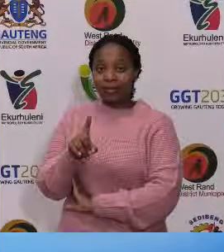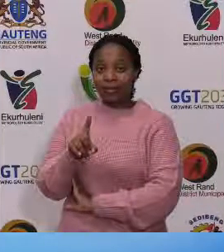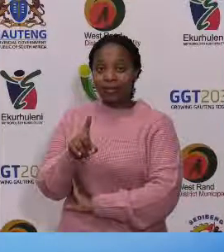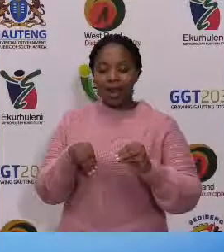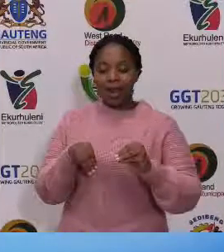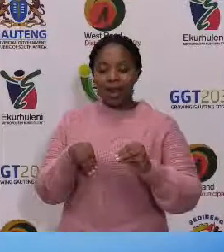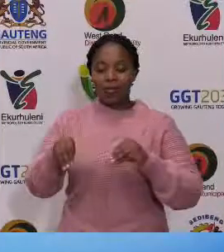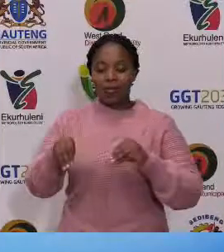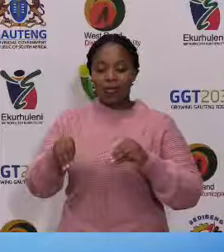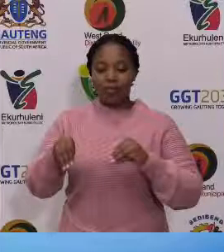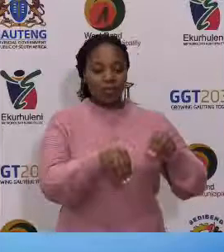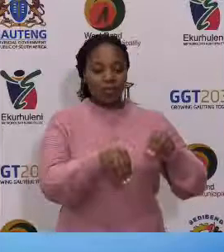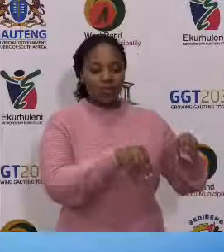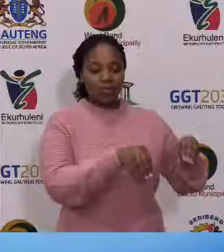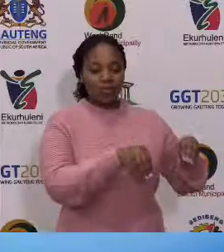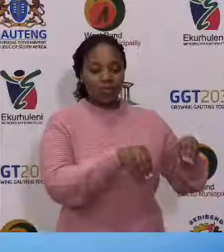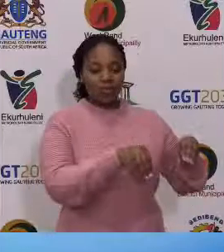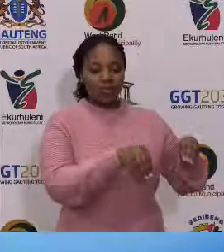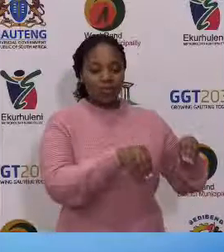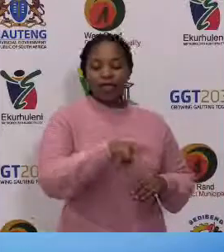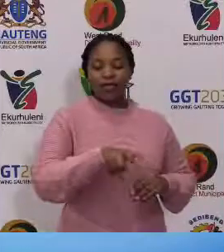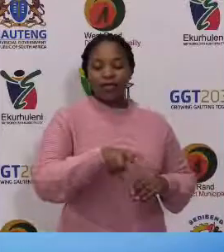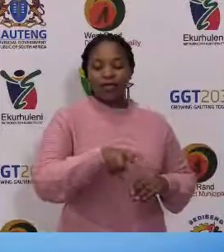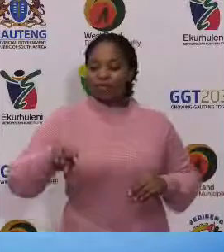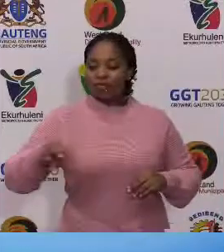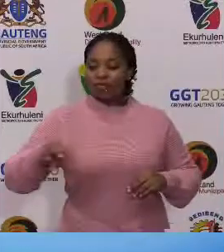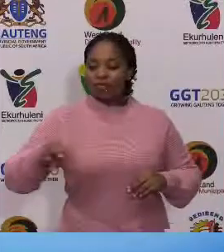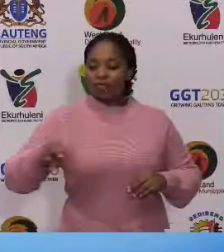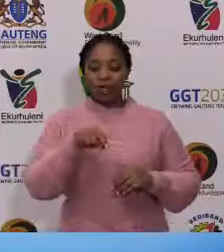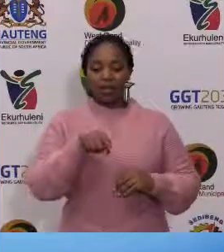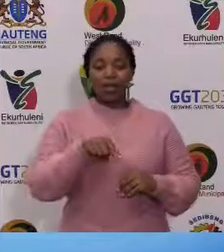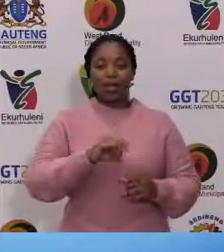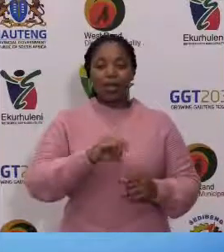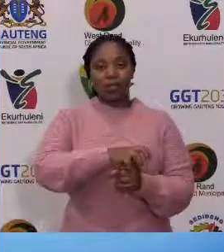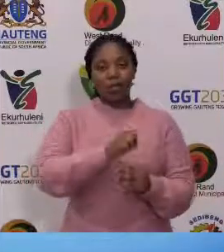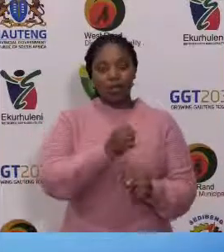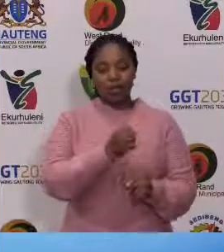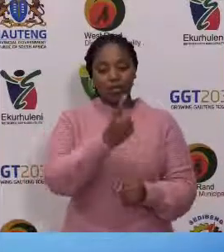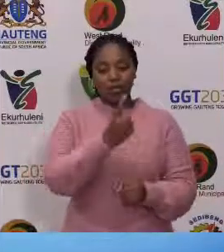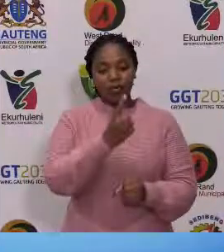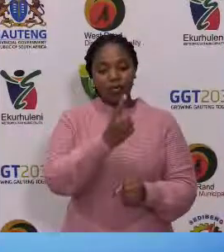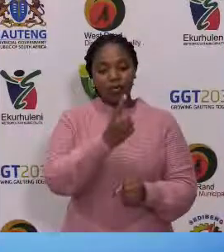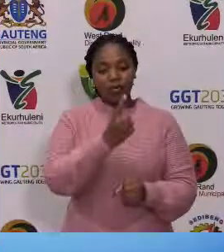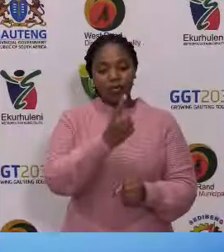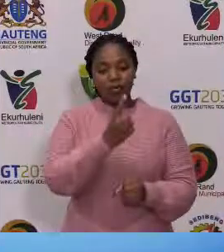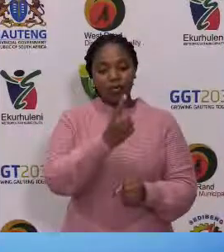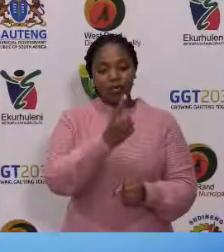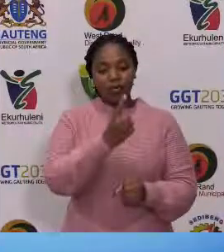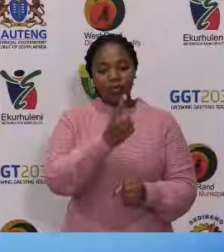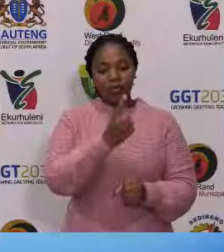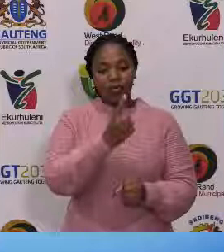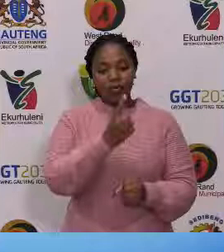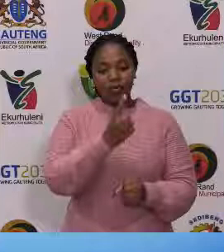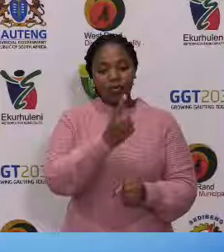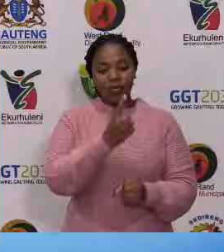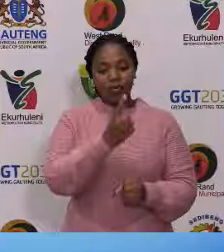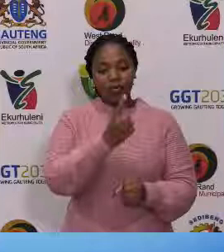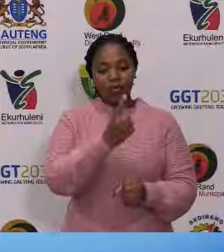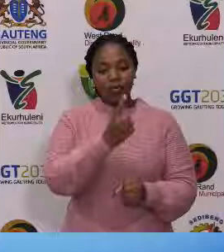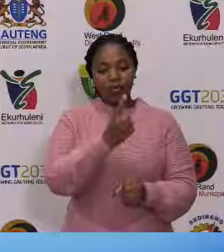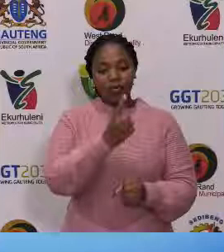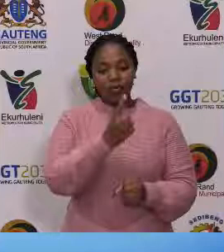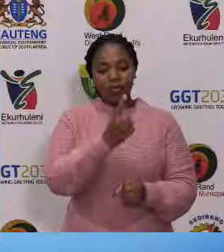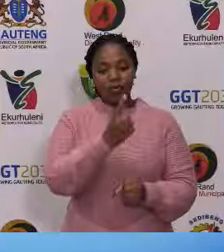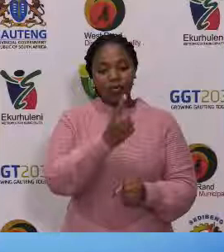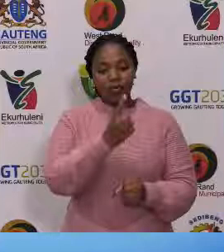in the province and the different districts, because mobility drives a lot of the transmission within the province. So if we have a large number